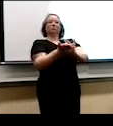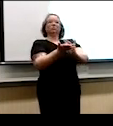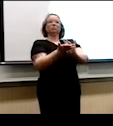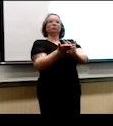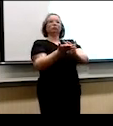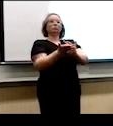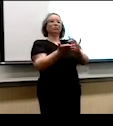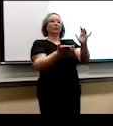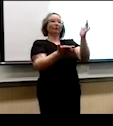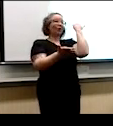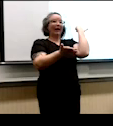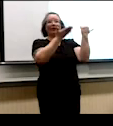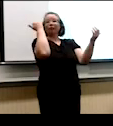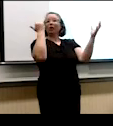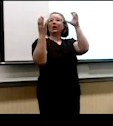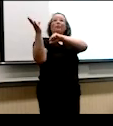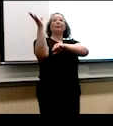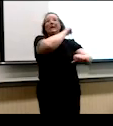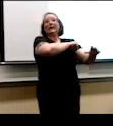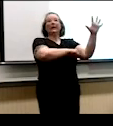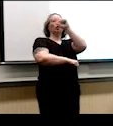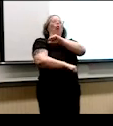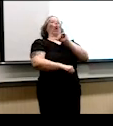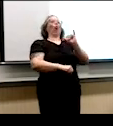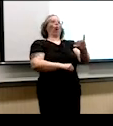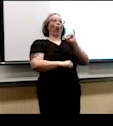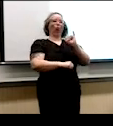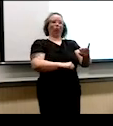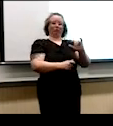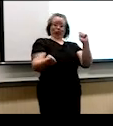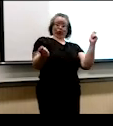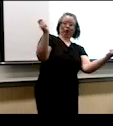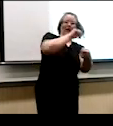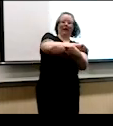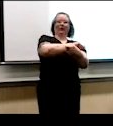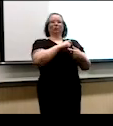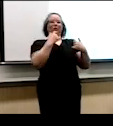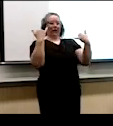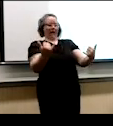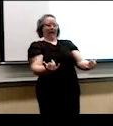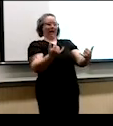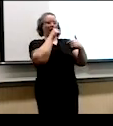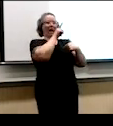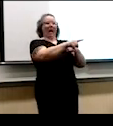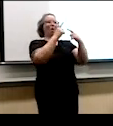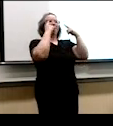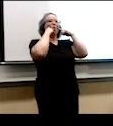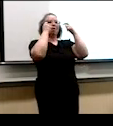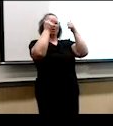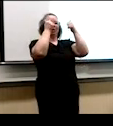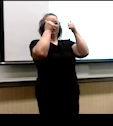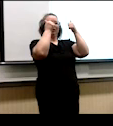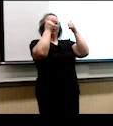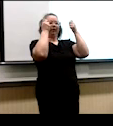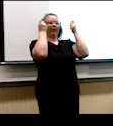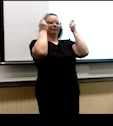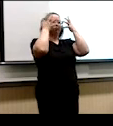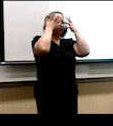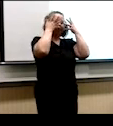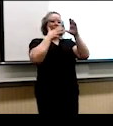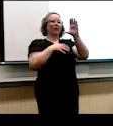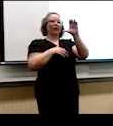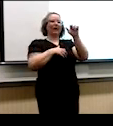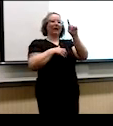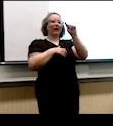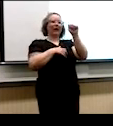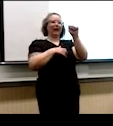had hypothyroidism, then he was developing cataracts. So he's essentially legally blind now. Maybe that contributes to